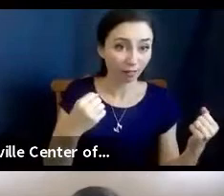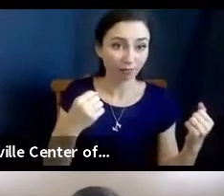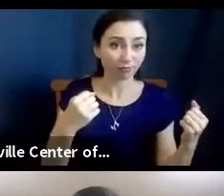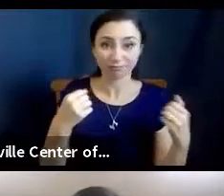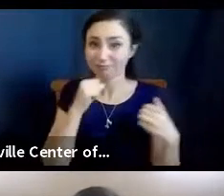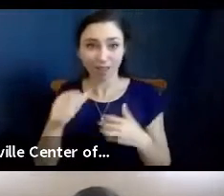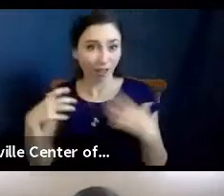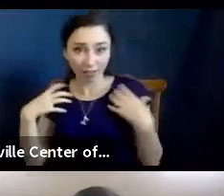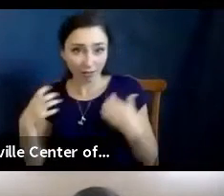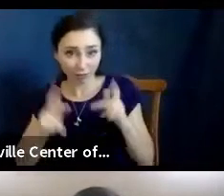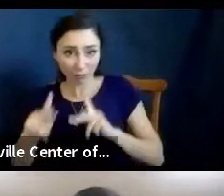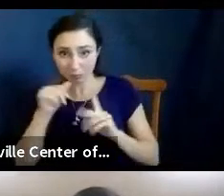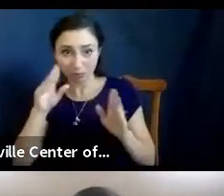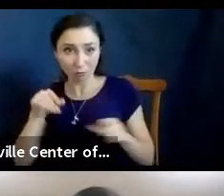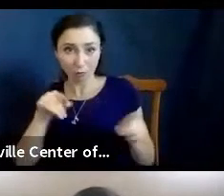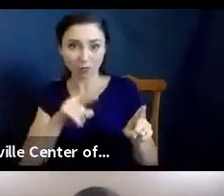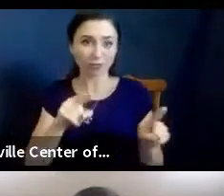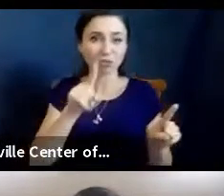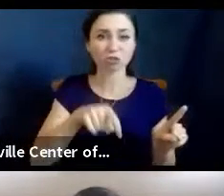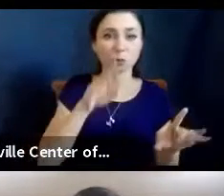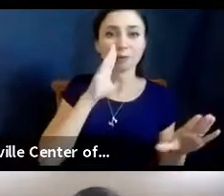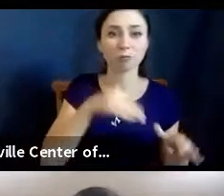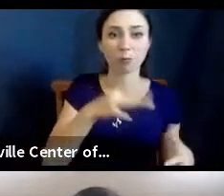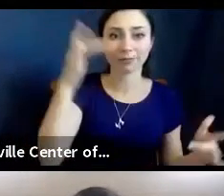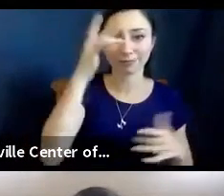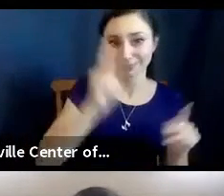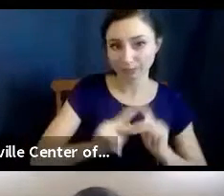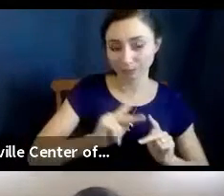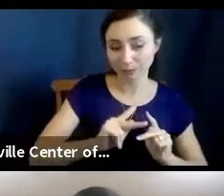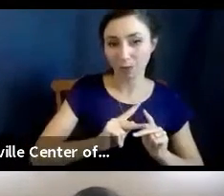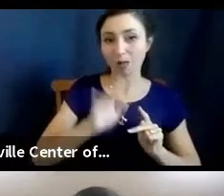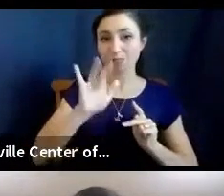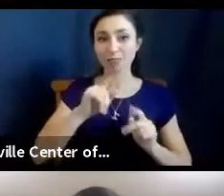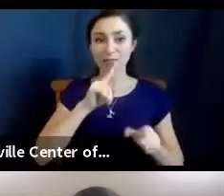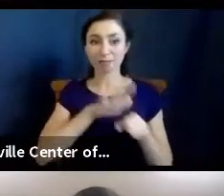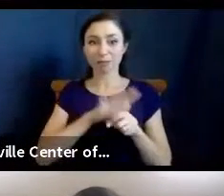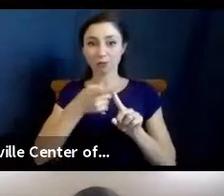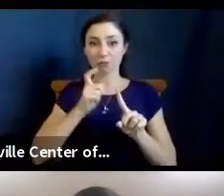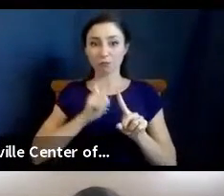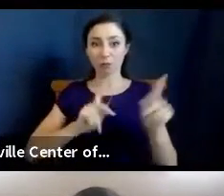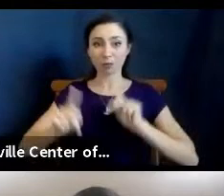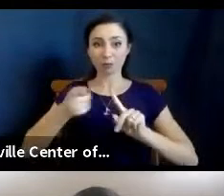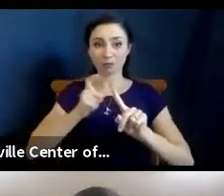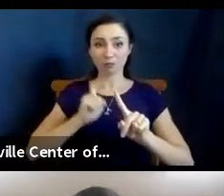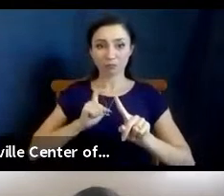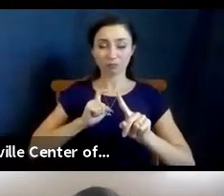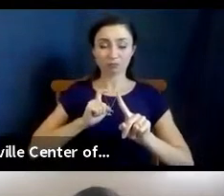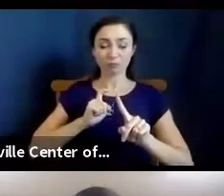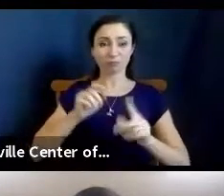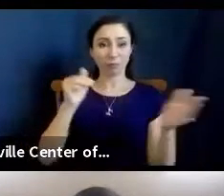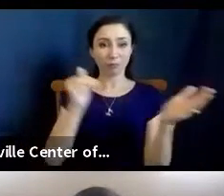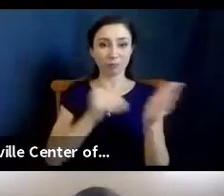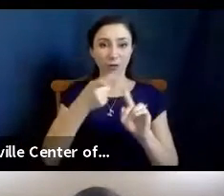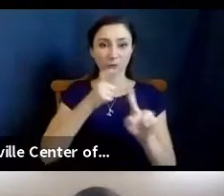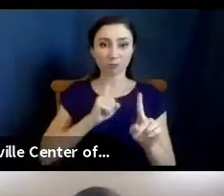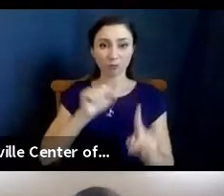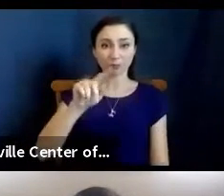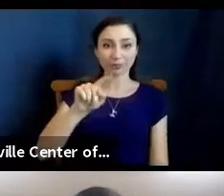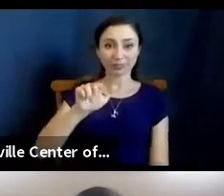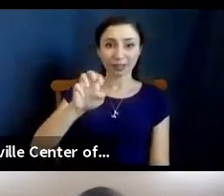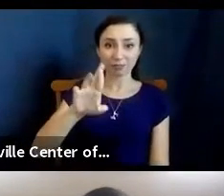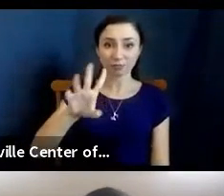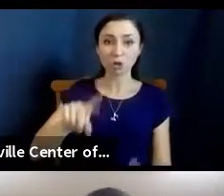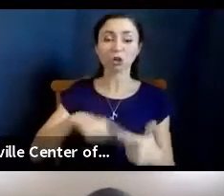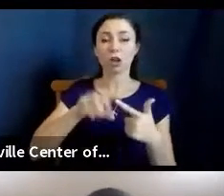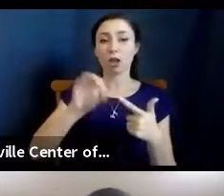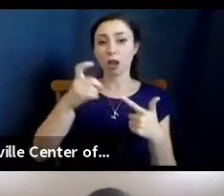society. This is confirmed by world-renowned epidemiologists from Harvard, Stanford, and Oxford universities with the recommendations that